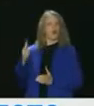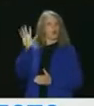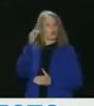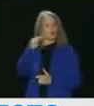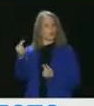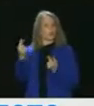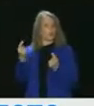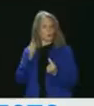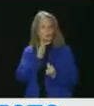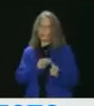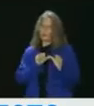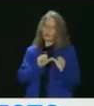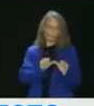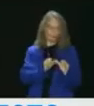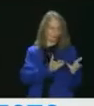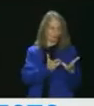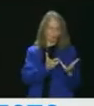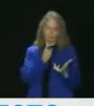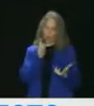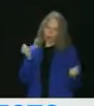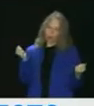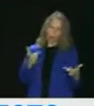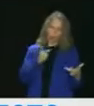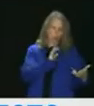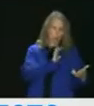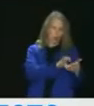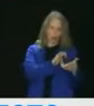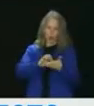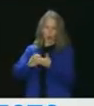partners to get the situation under control.